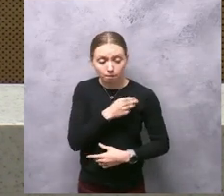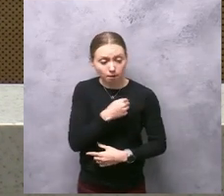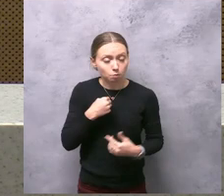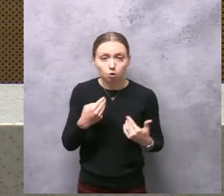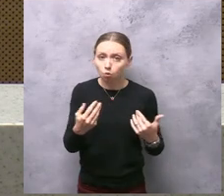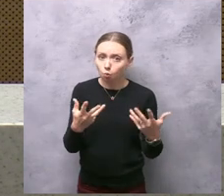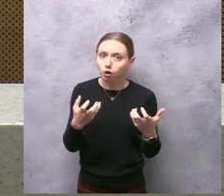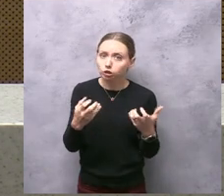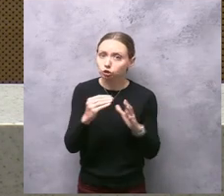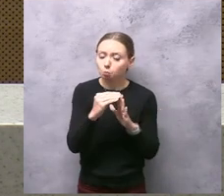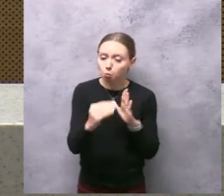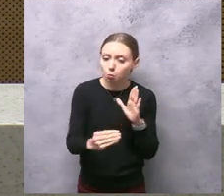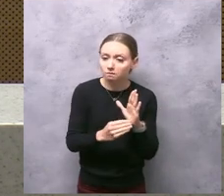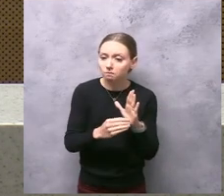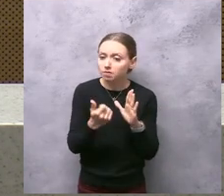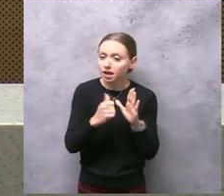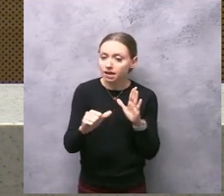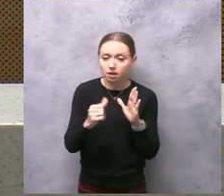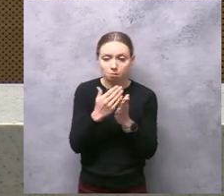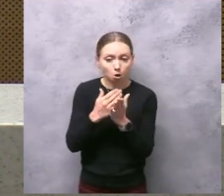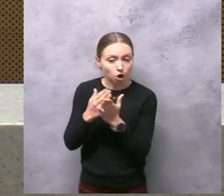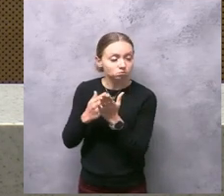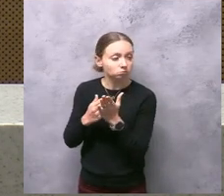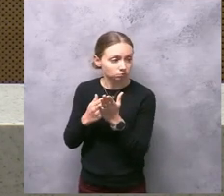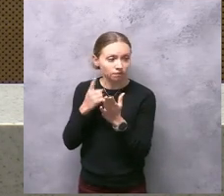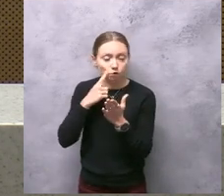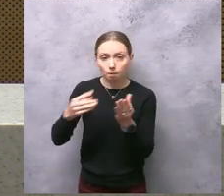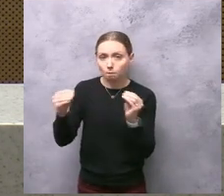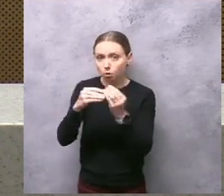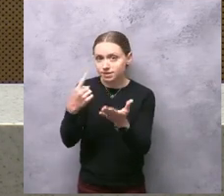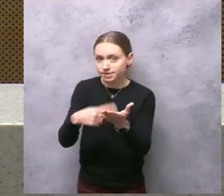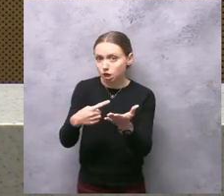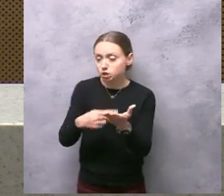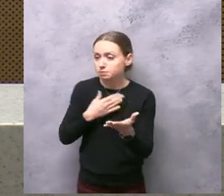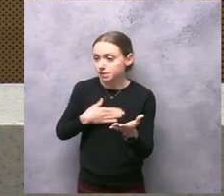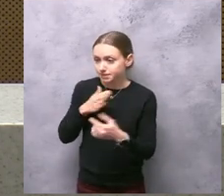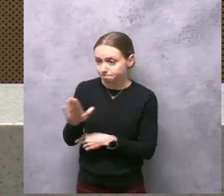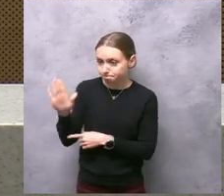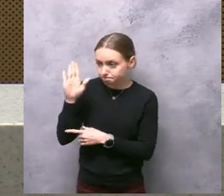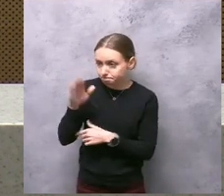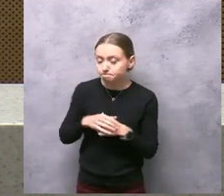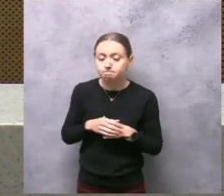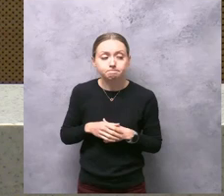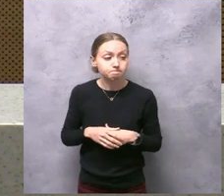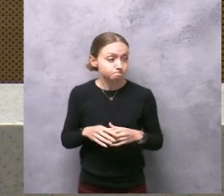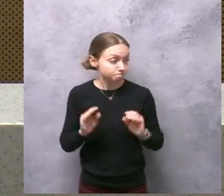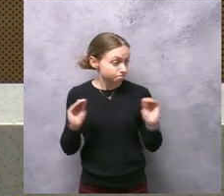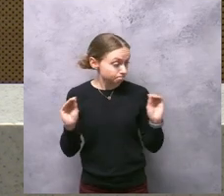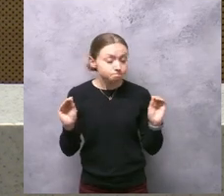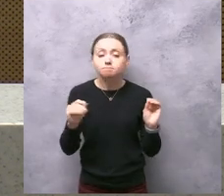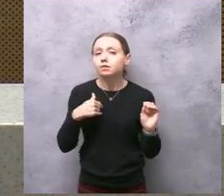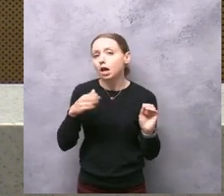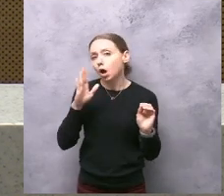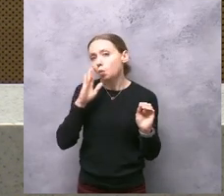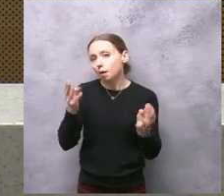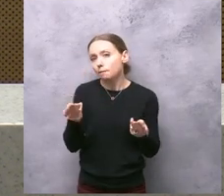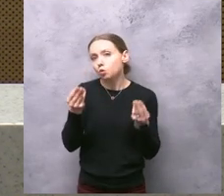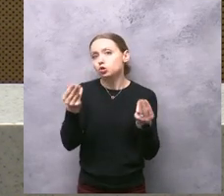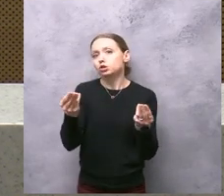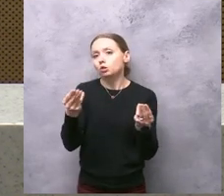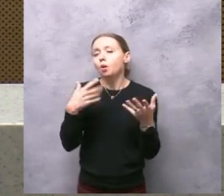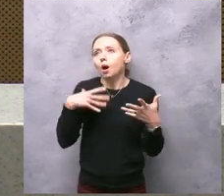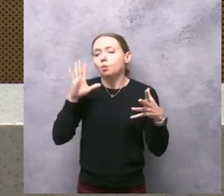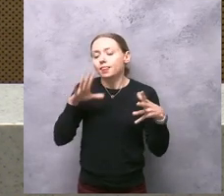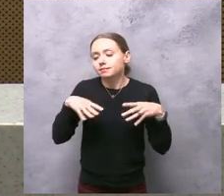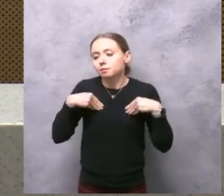discussion, please do so this time. Seeing none, I'll entertain a motion to approve the consensus items as recommended or